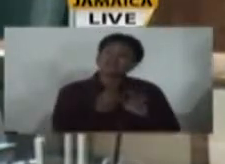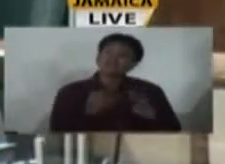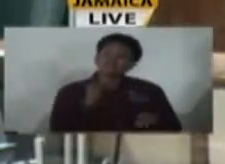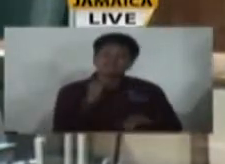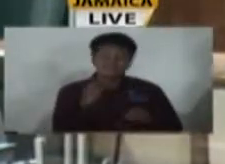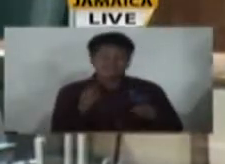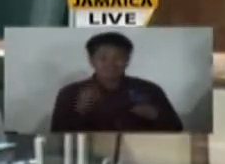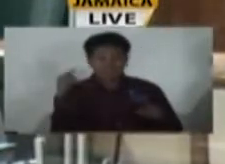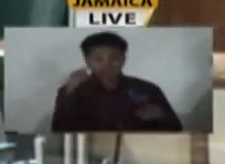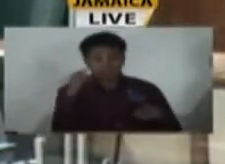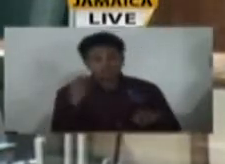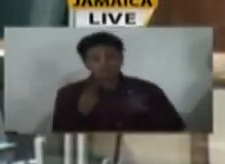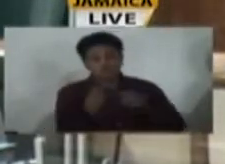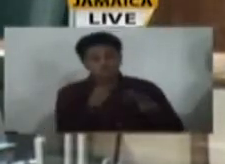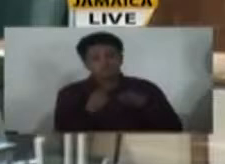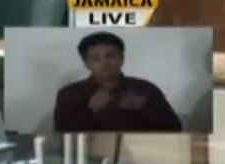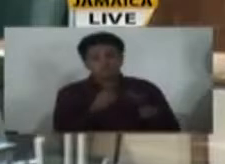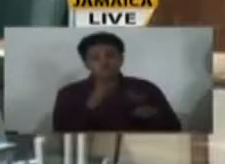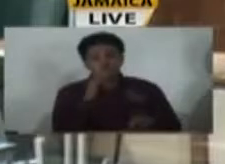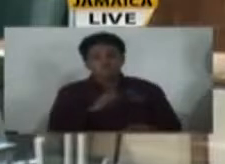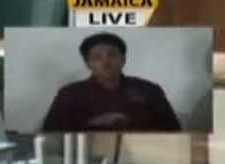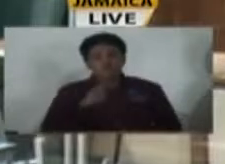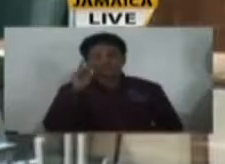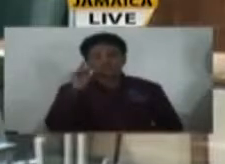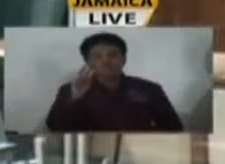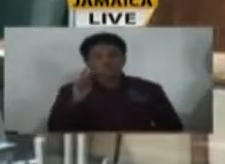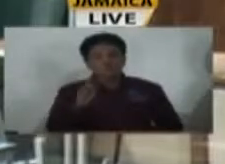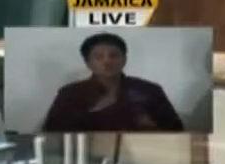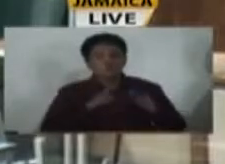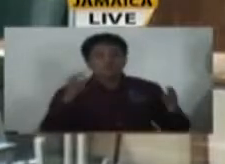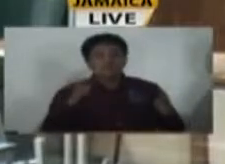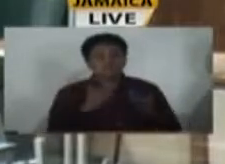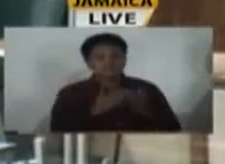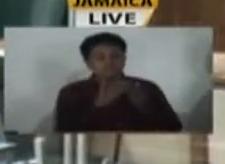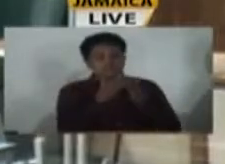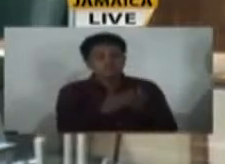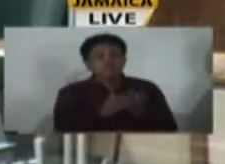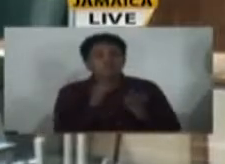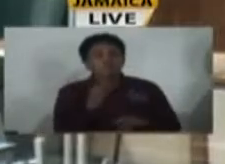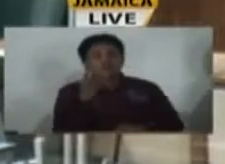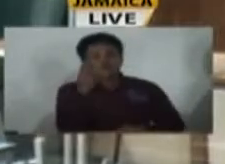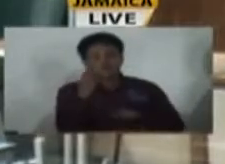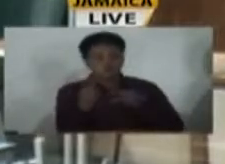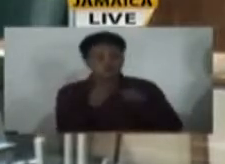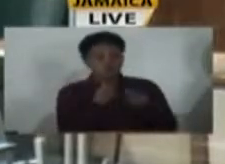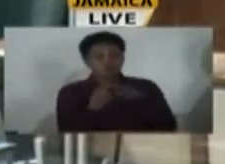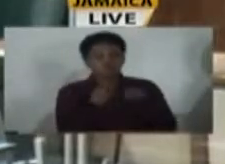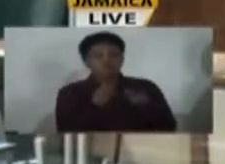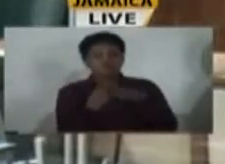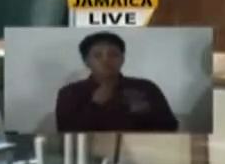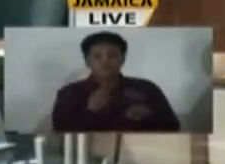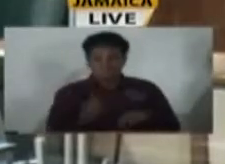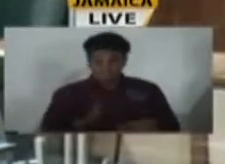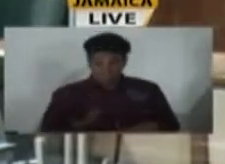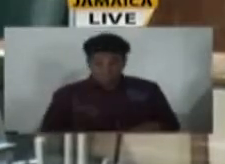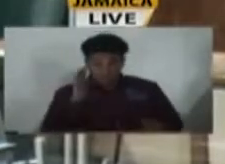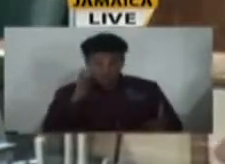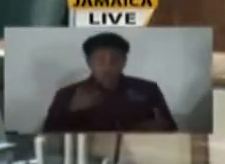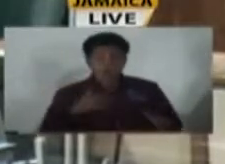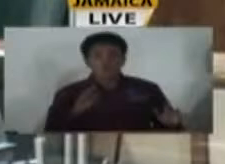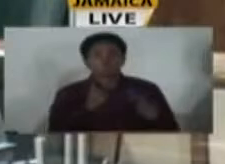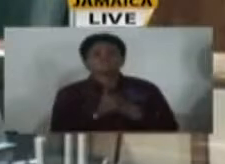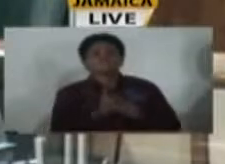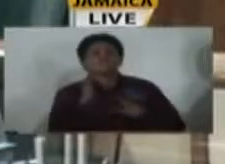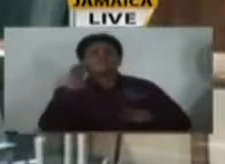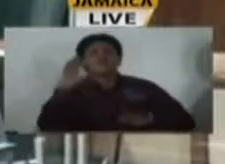4-lane highway, by conducting Jamaica's 2 major seaports by direct and efficient 4-lane highway. This will make all kinds